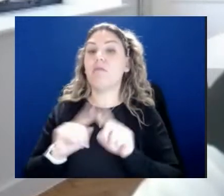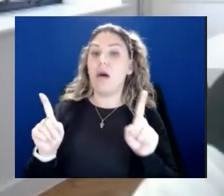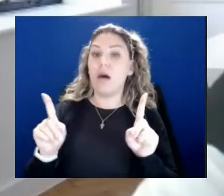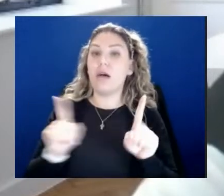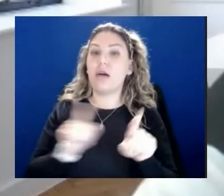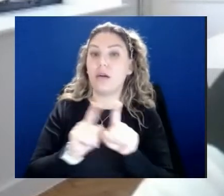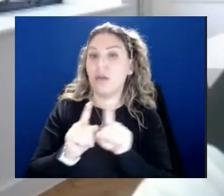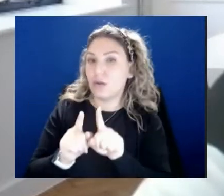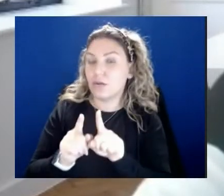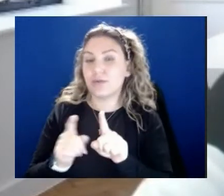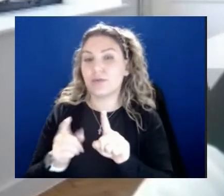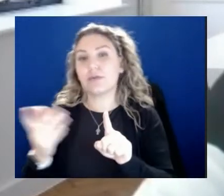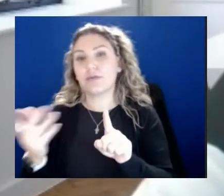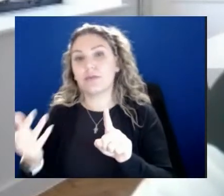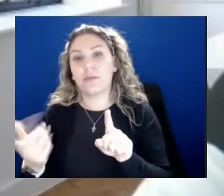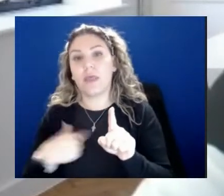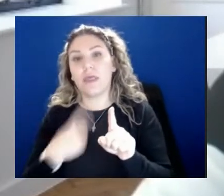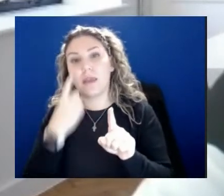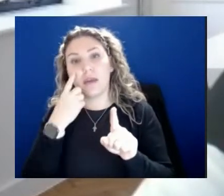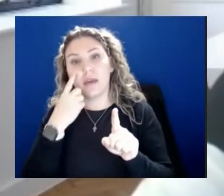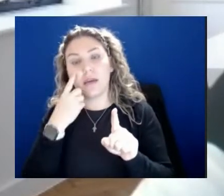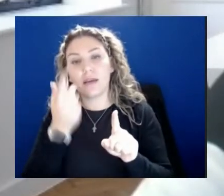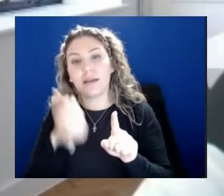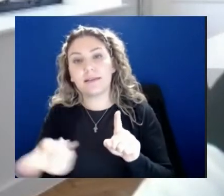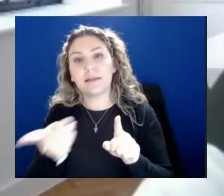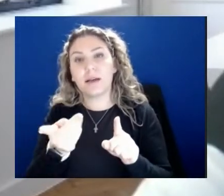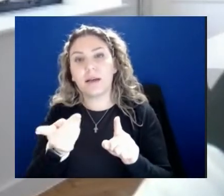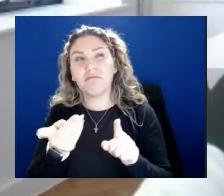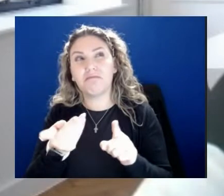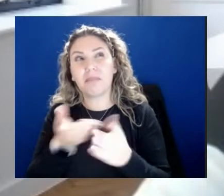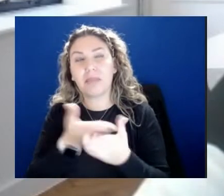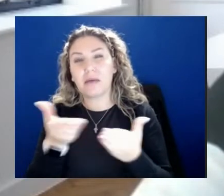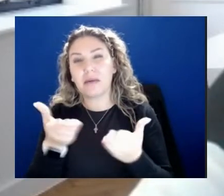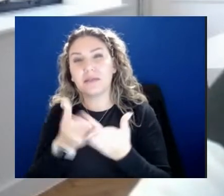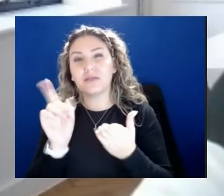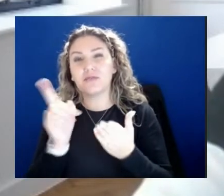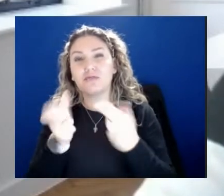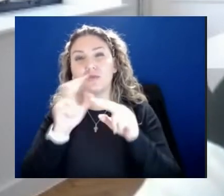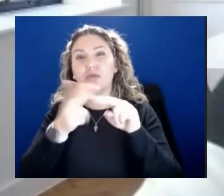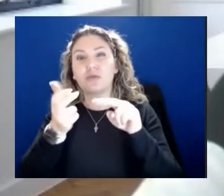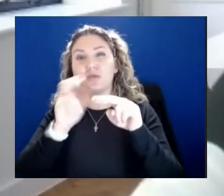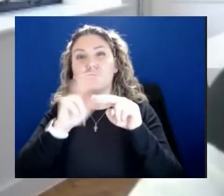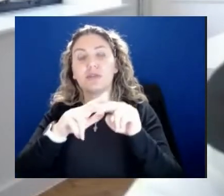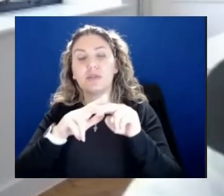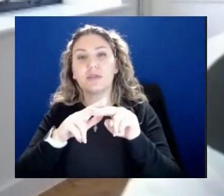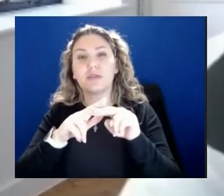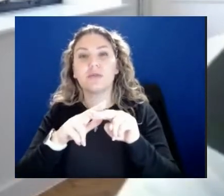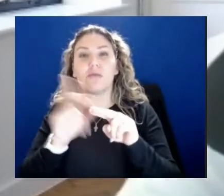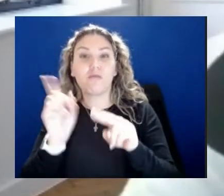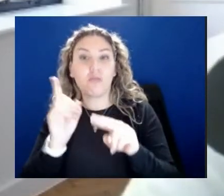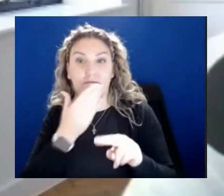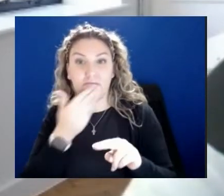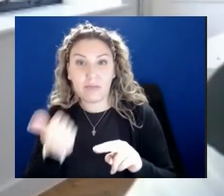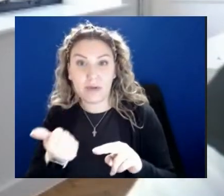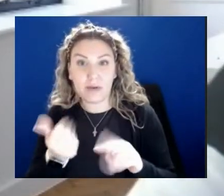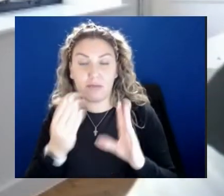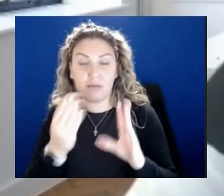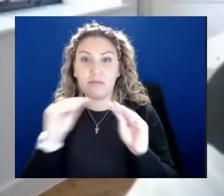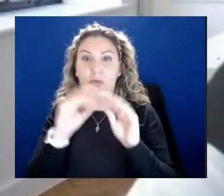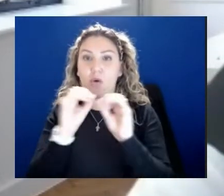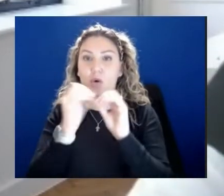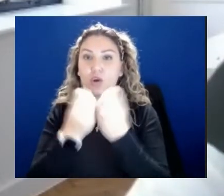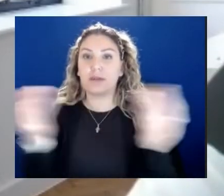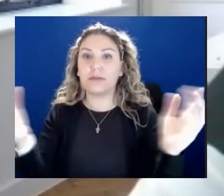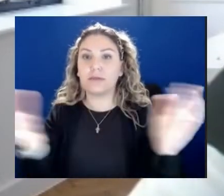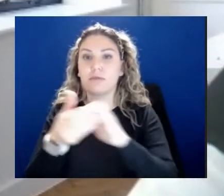also, though, I think that some of the areas where things are increasing is in terms of getting better, is more organizations are coming together and